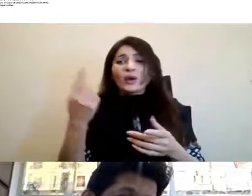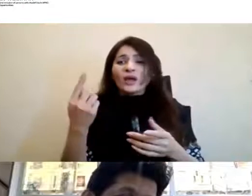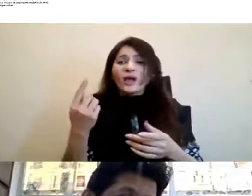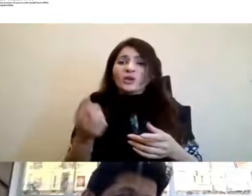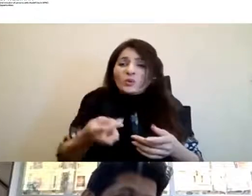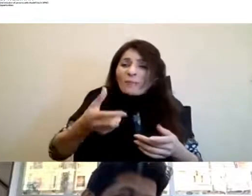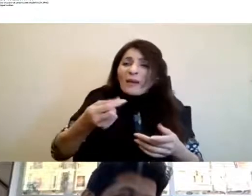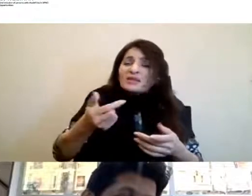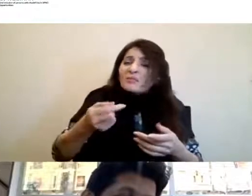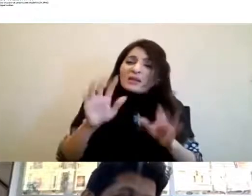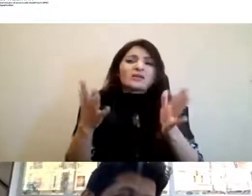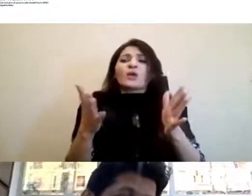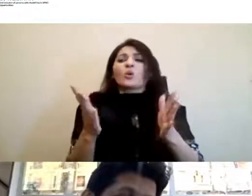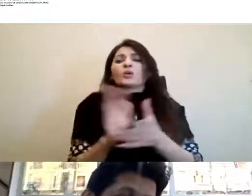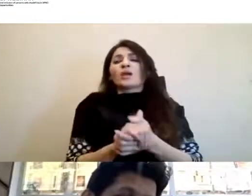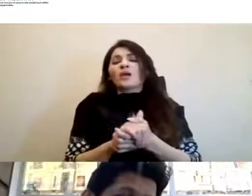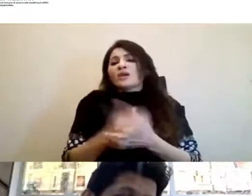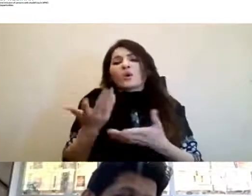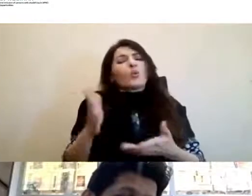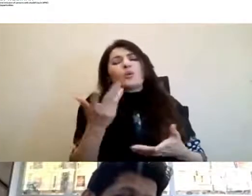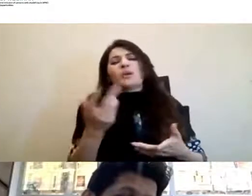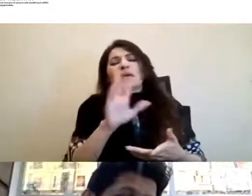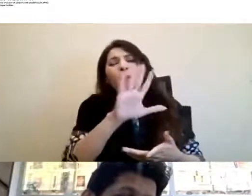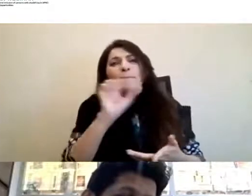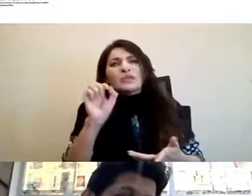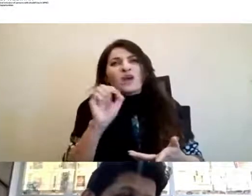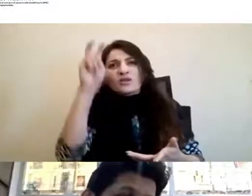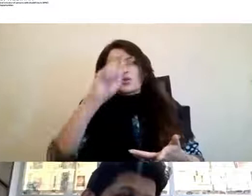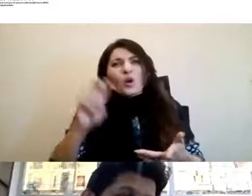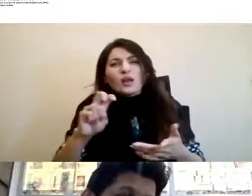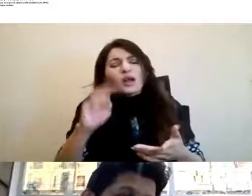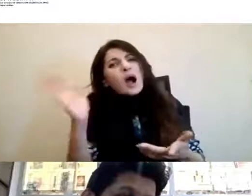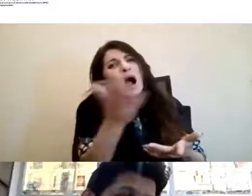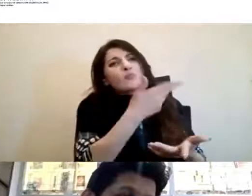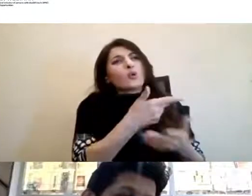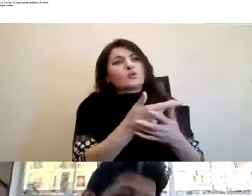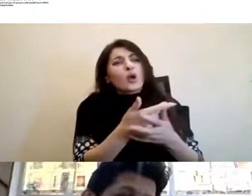a smartphone by $50, but for a person with disabilities, it need around